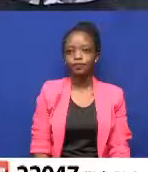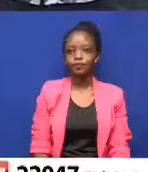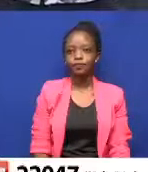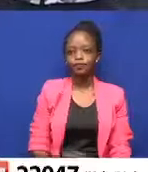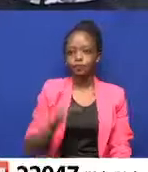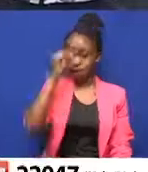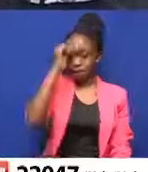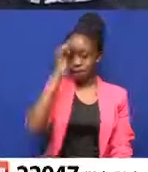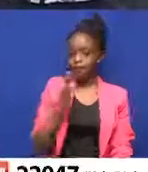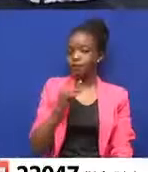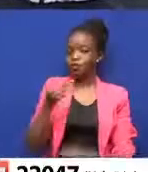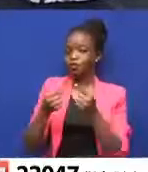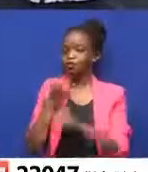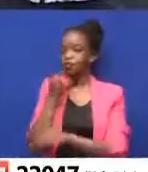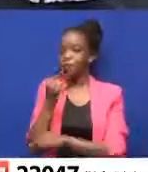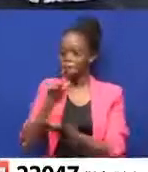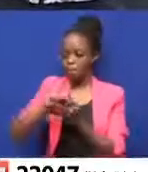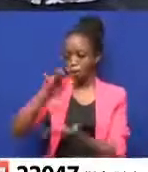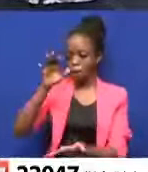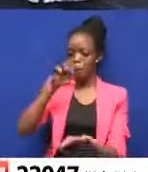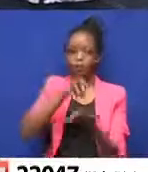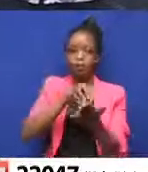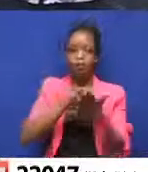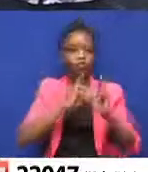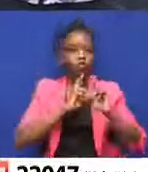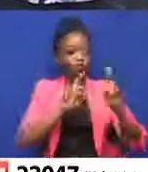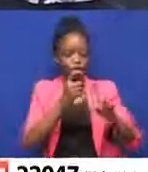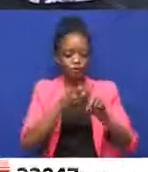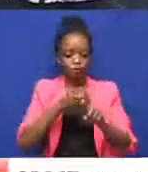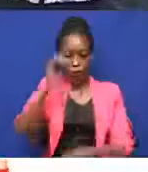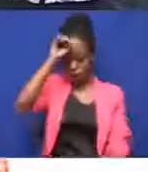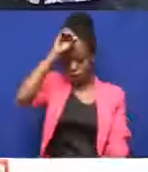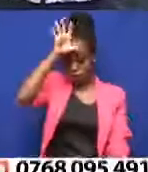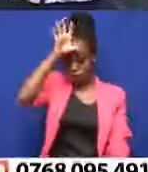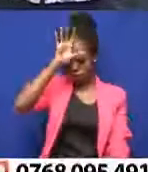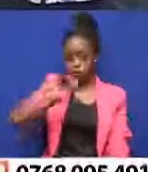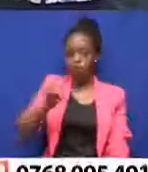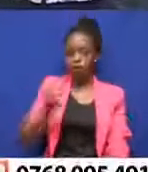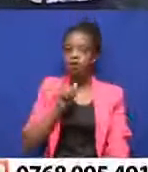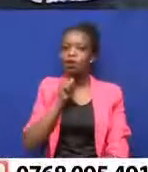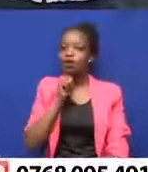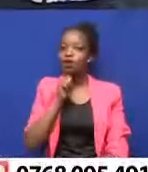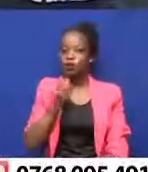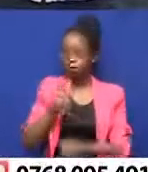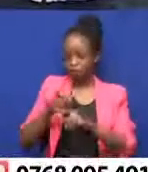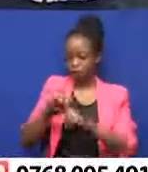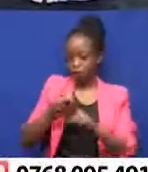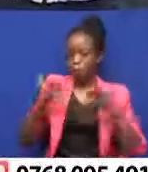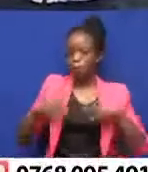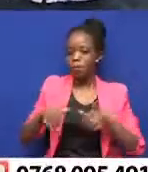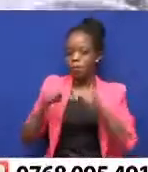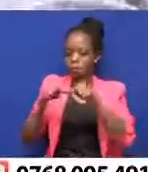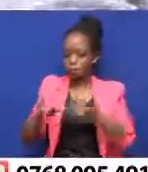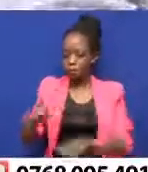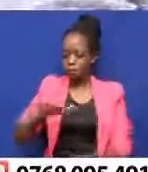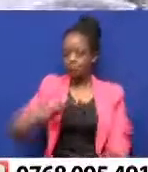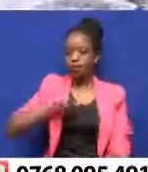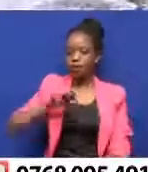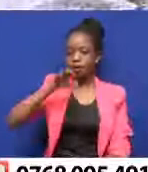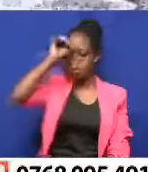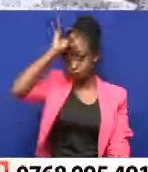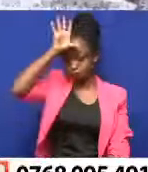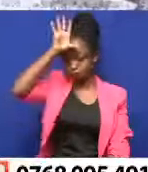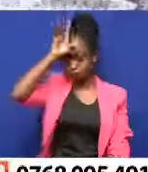Nyoro further says most of the cases reported from Kiambu County are not necessarily from people living in the county,